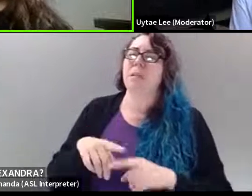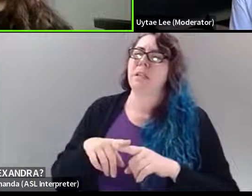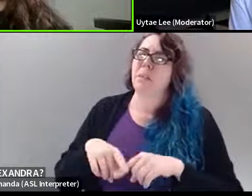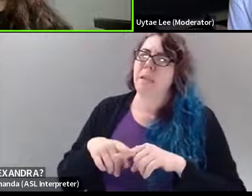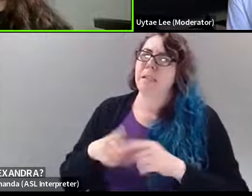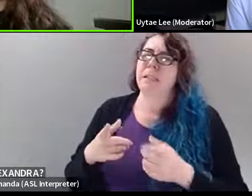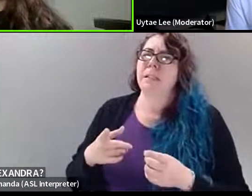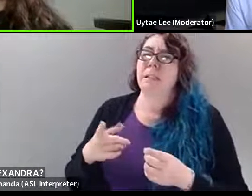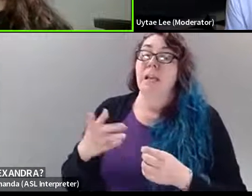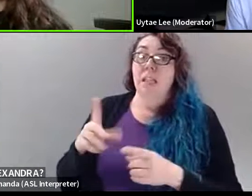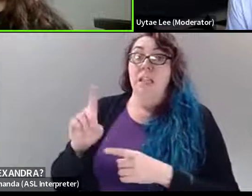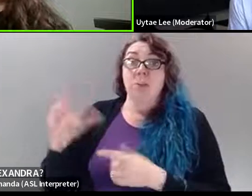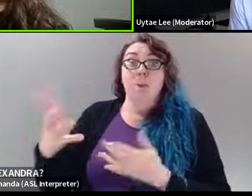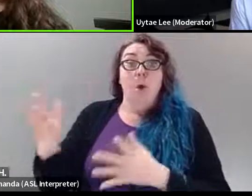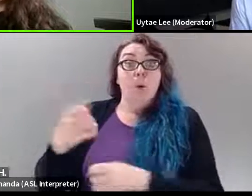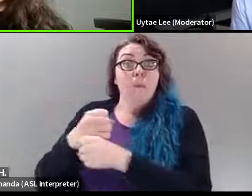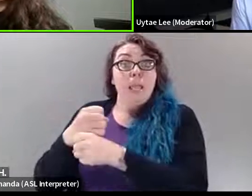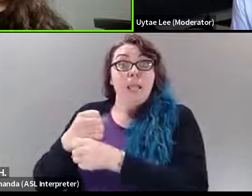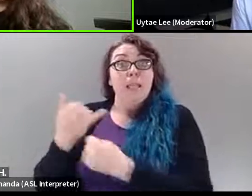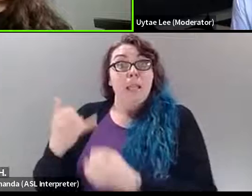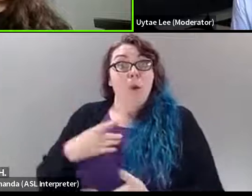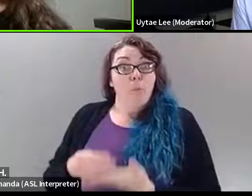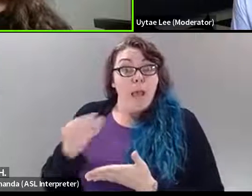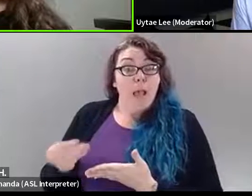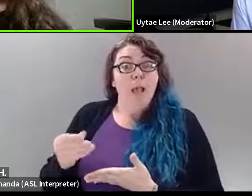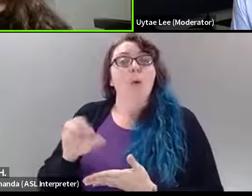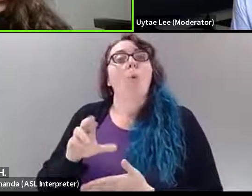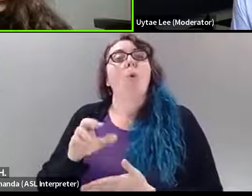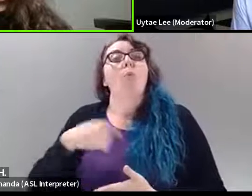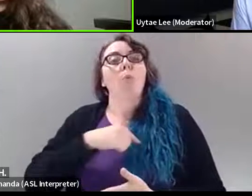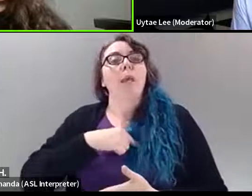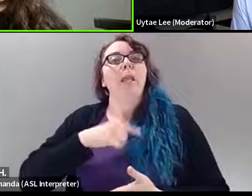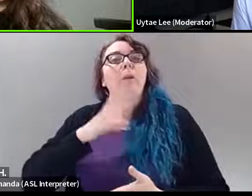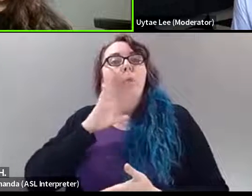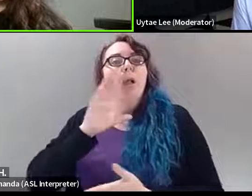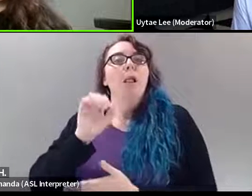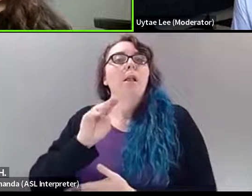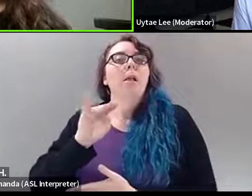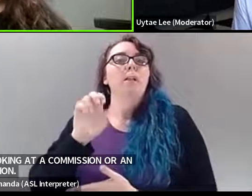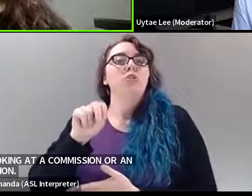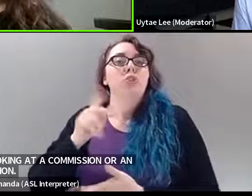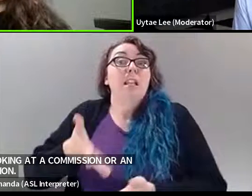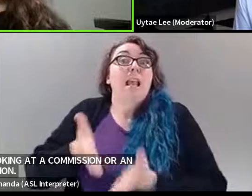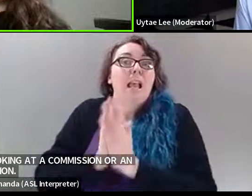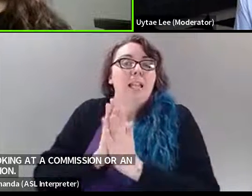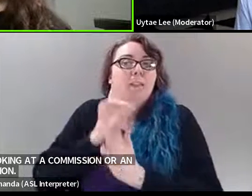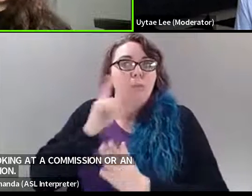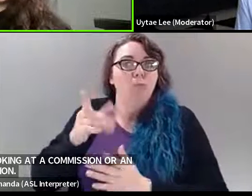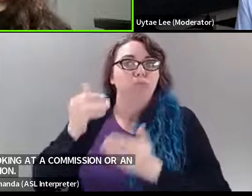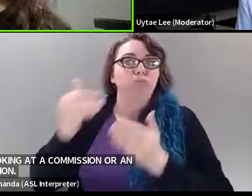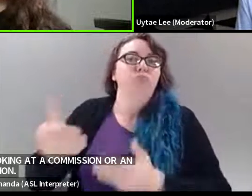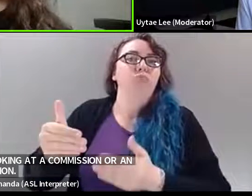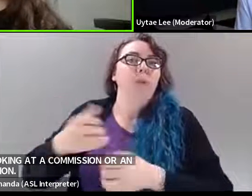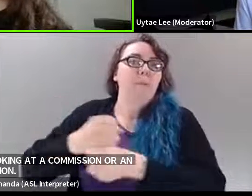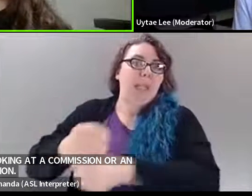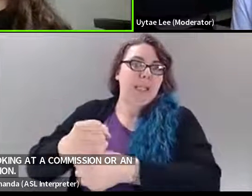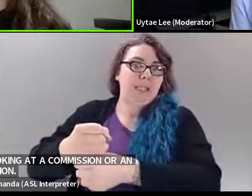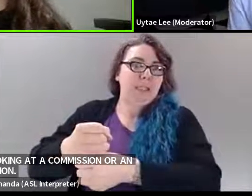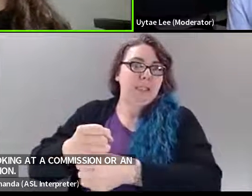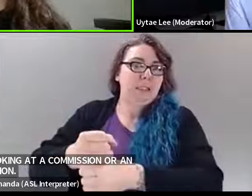acquisition. On the commissioning side, because everything is currently funded by CMF and our envelope for